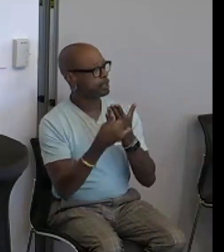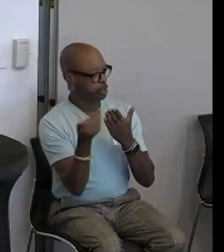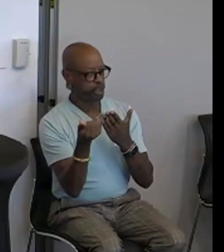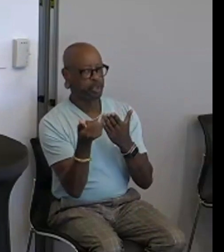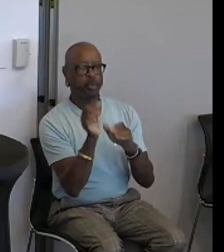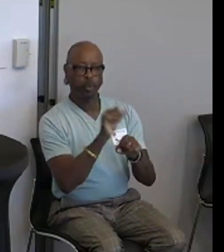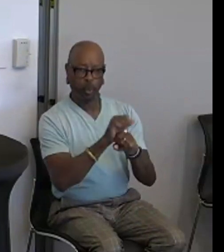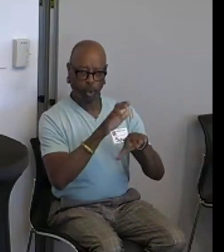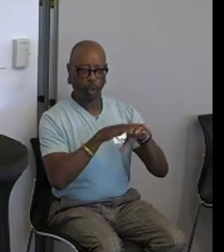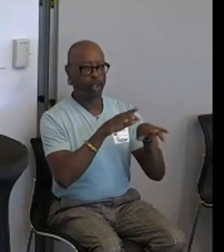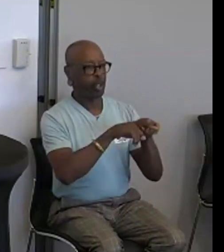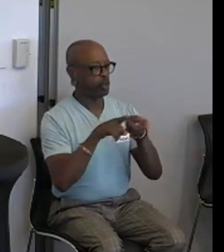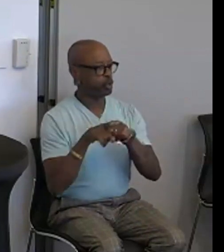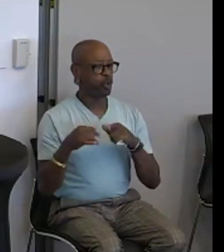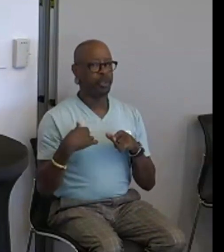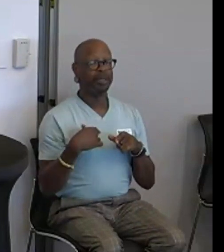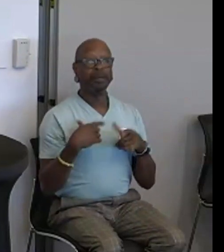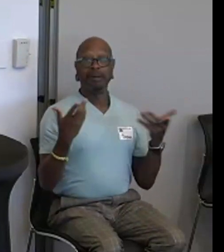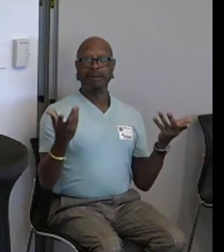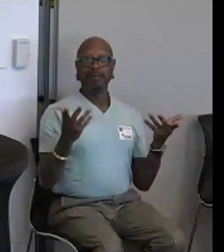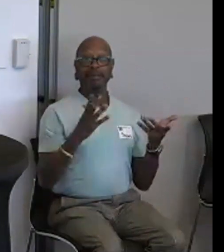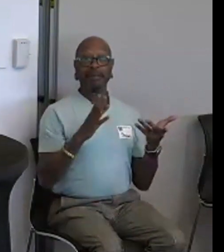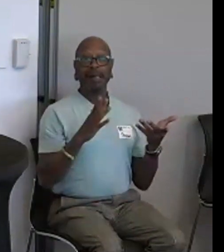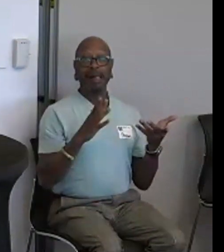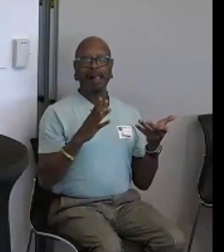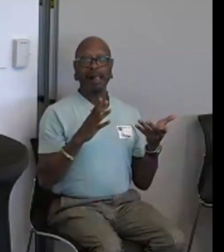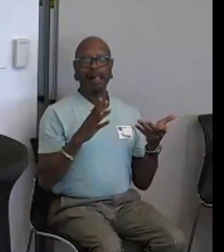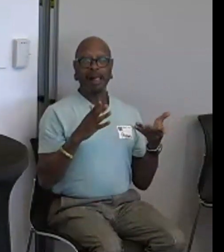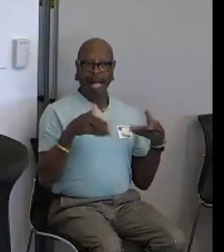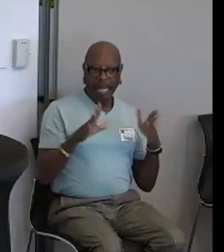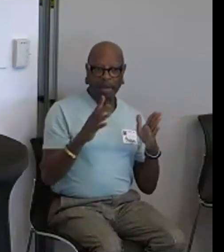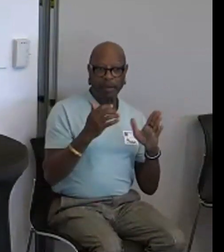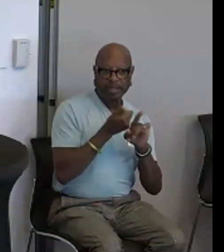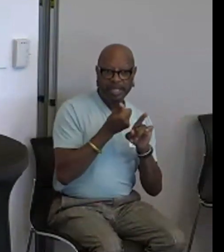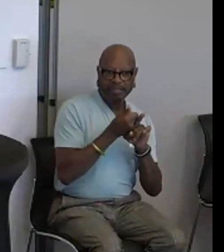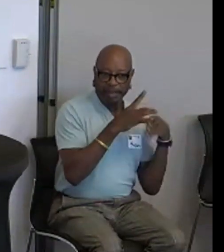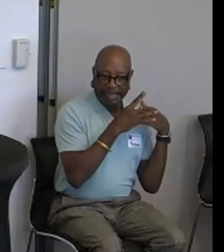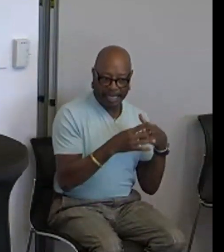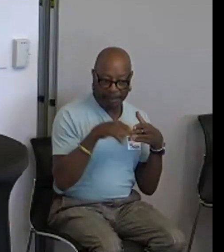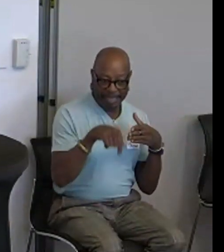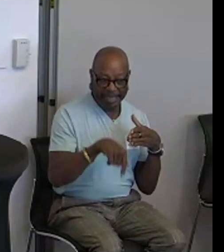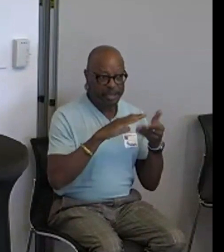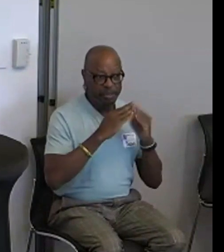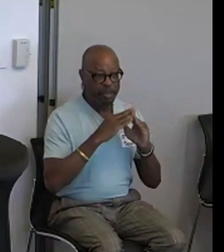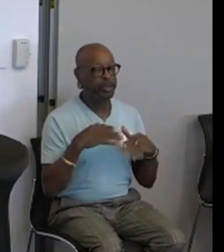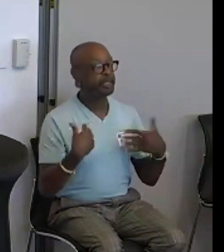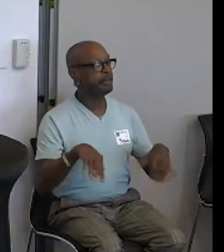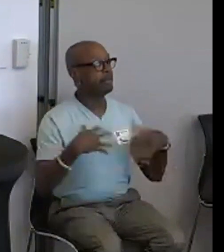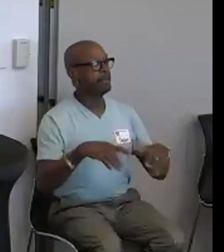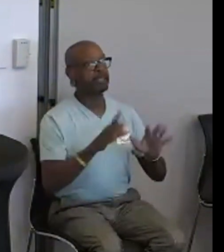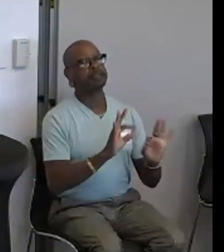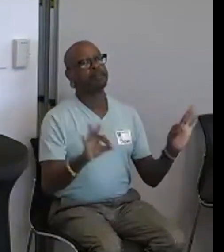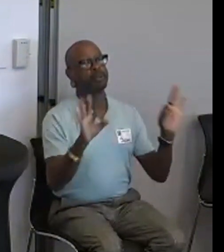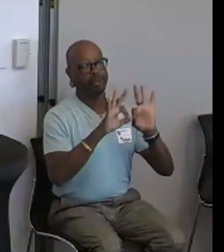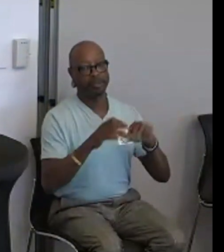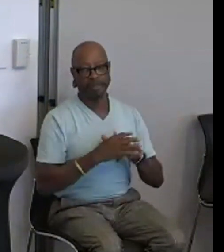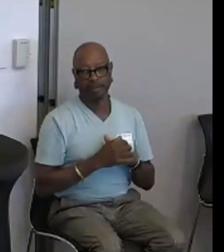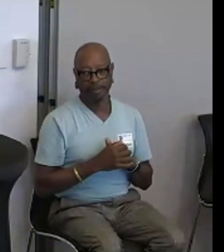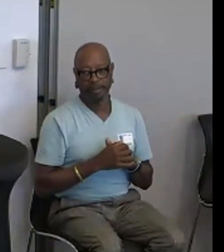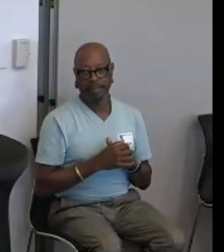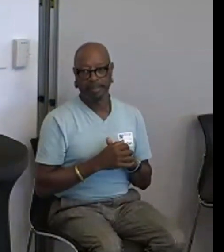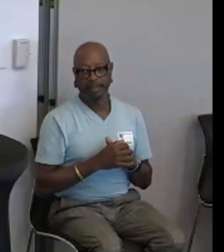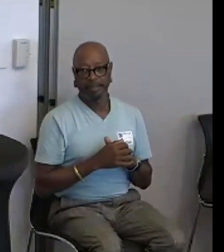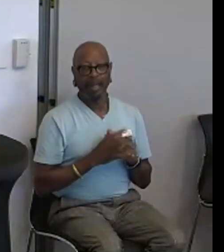on, and being guided by this community is so important. There's lots